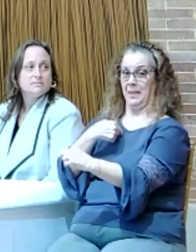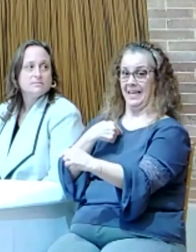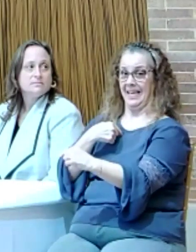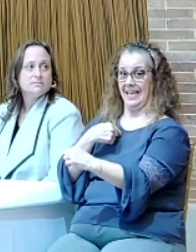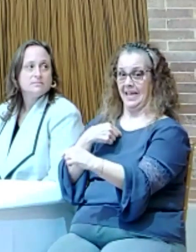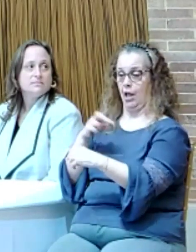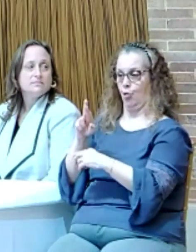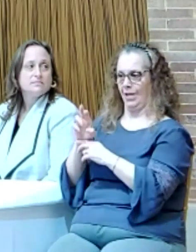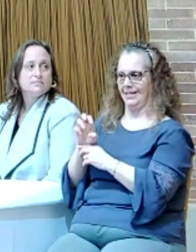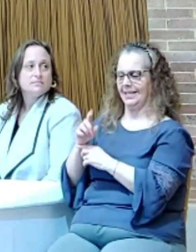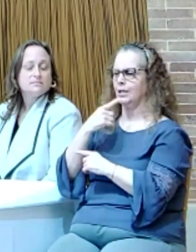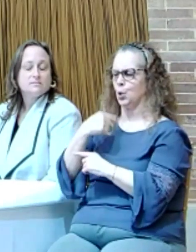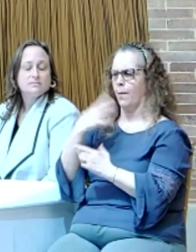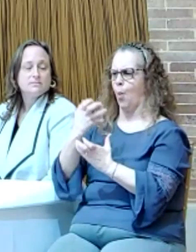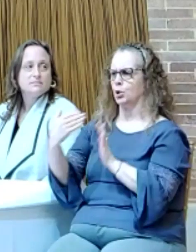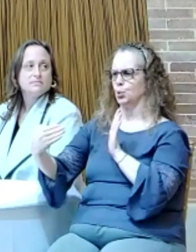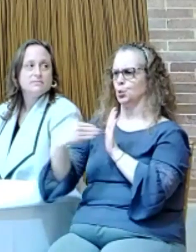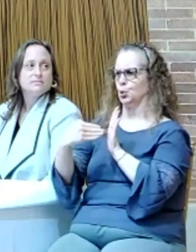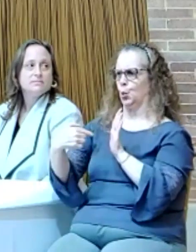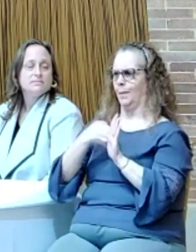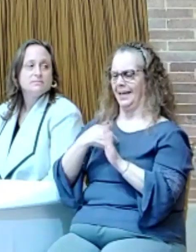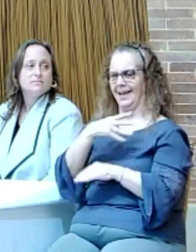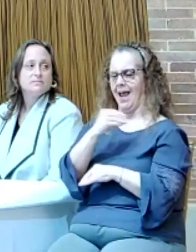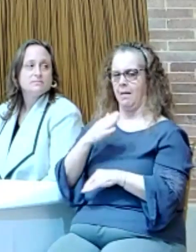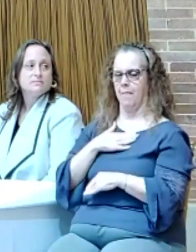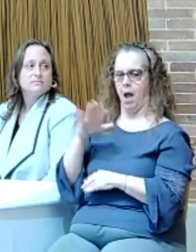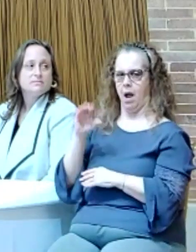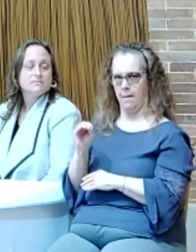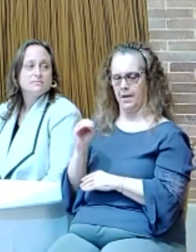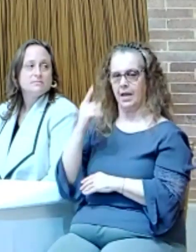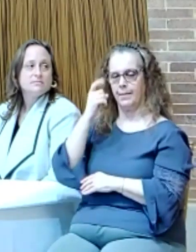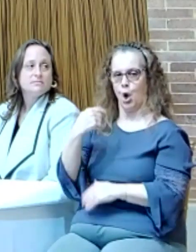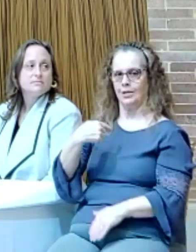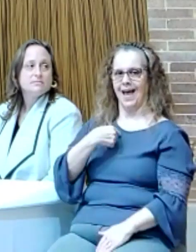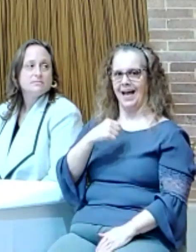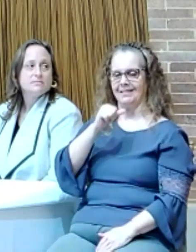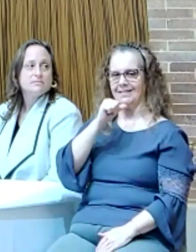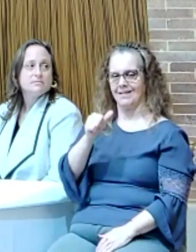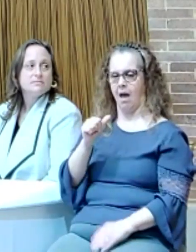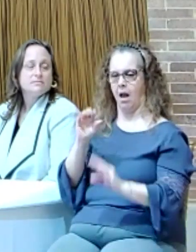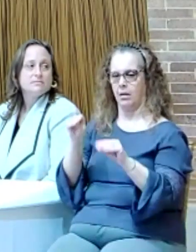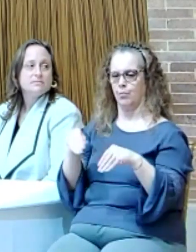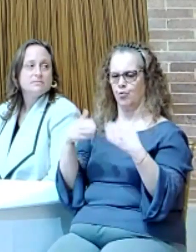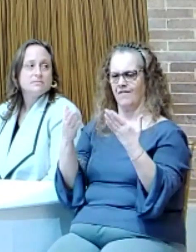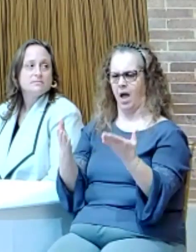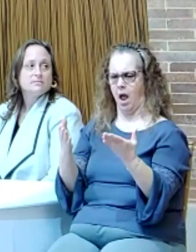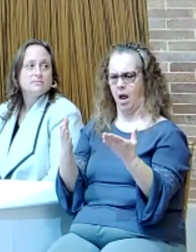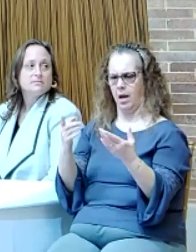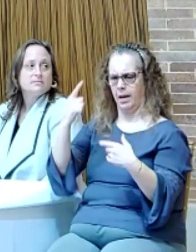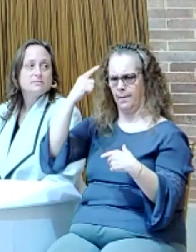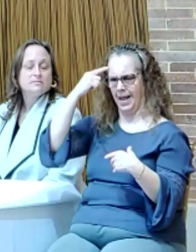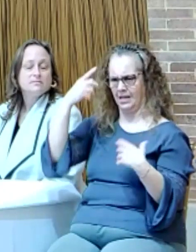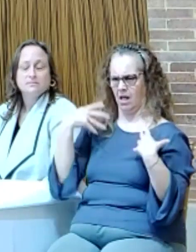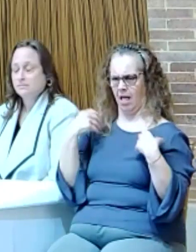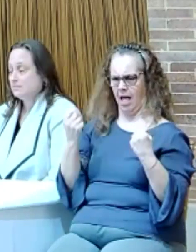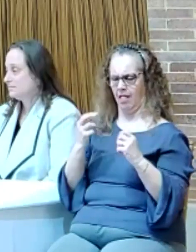sue me and my brokerage because I did not provide a mental health